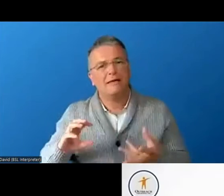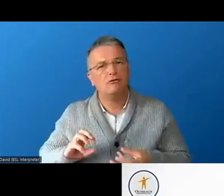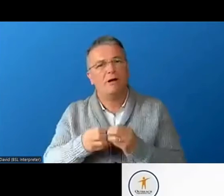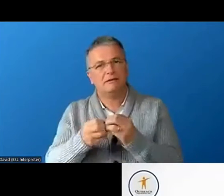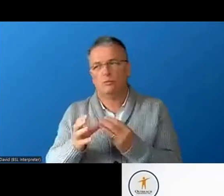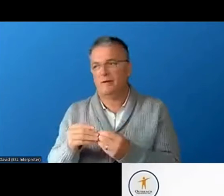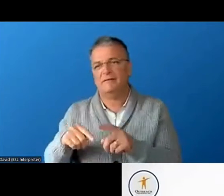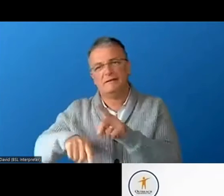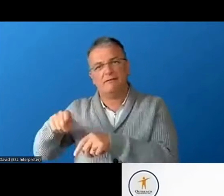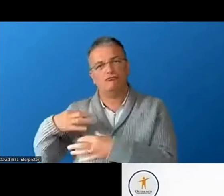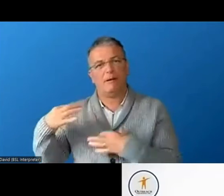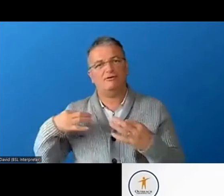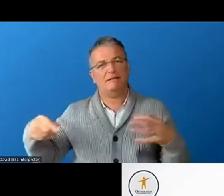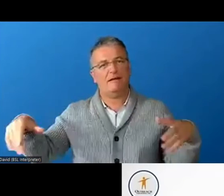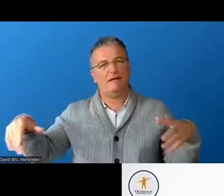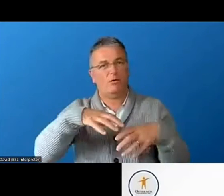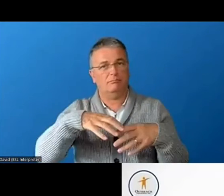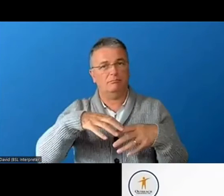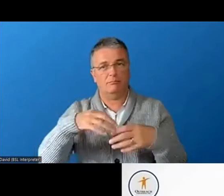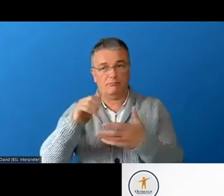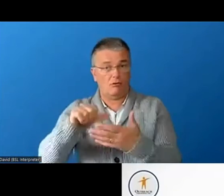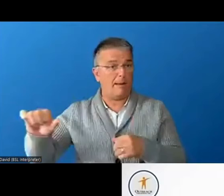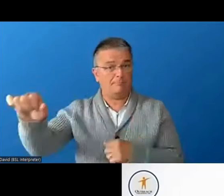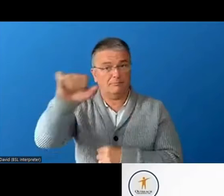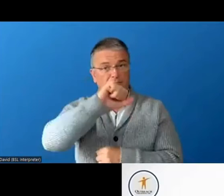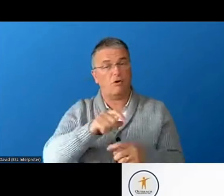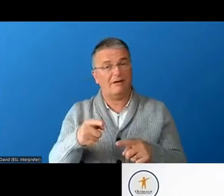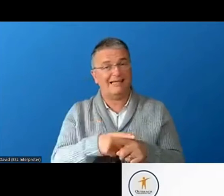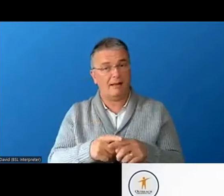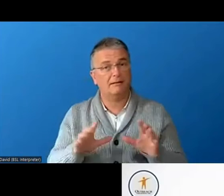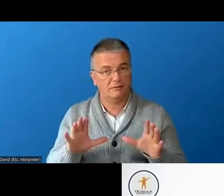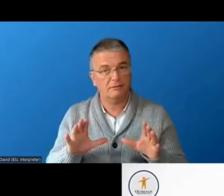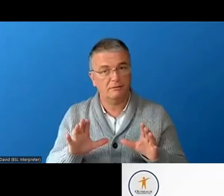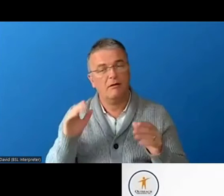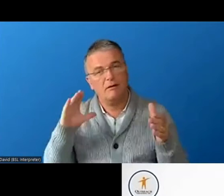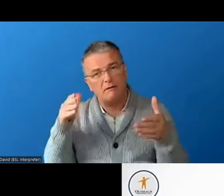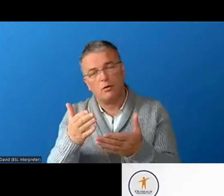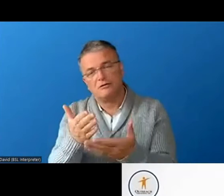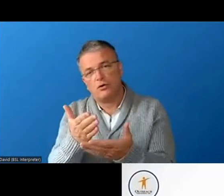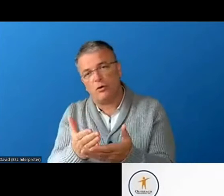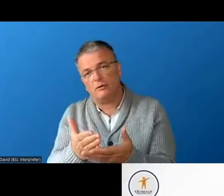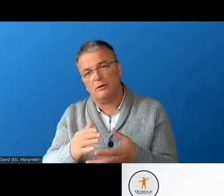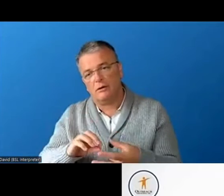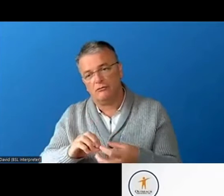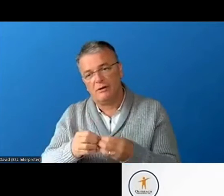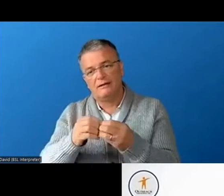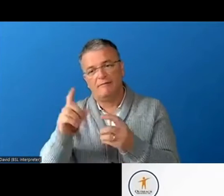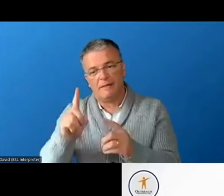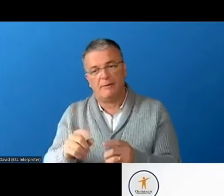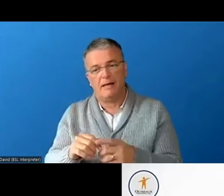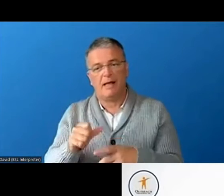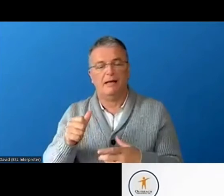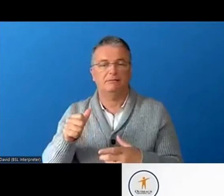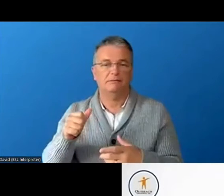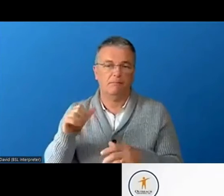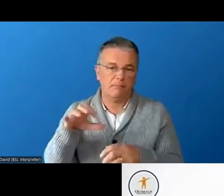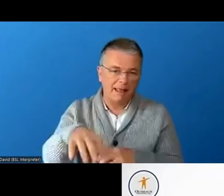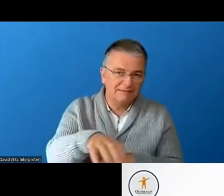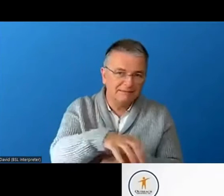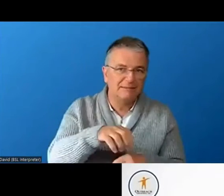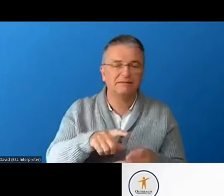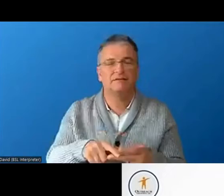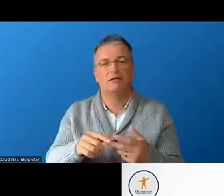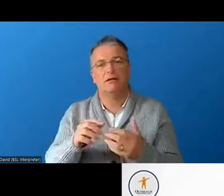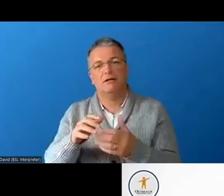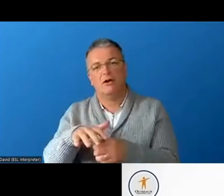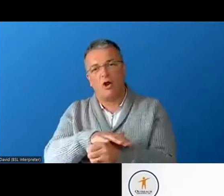place-based programs from across England, focusing particularly on creative people and places, local cultural education